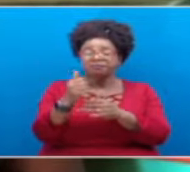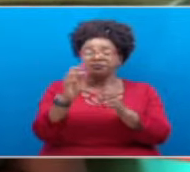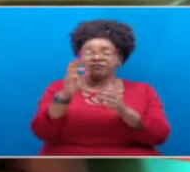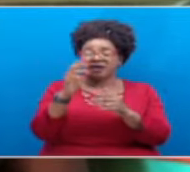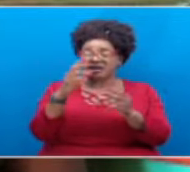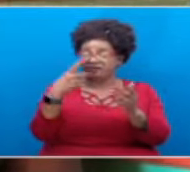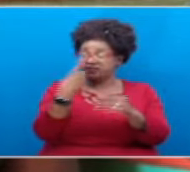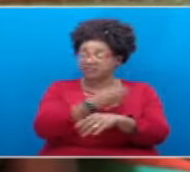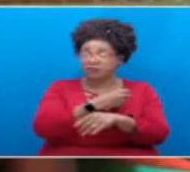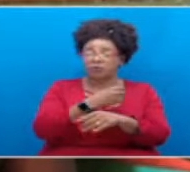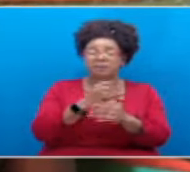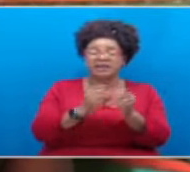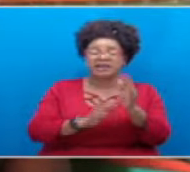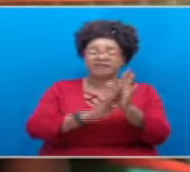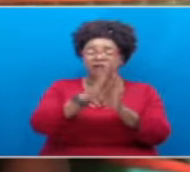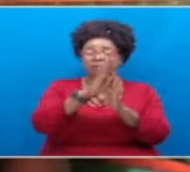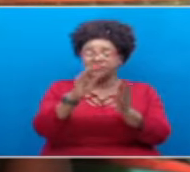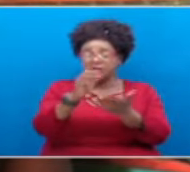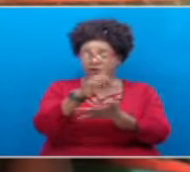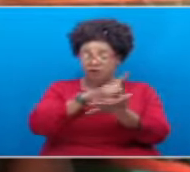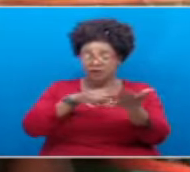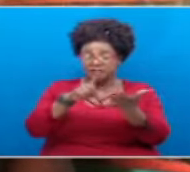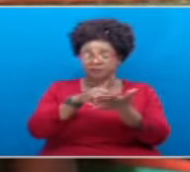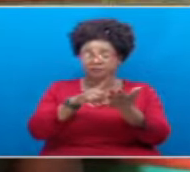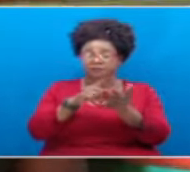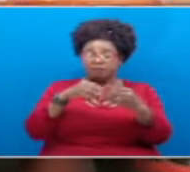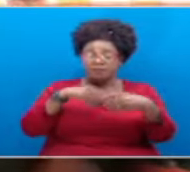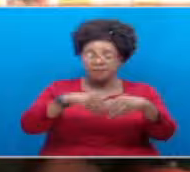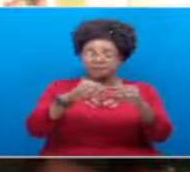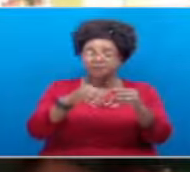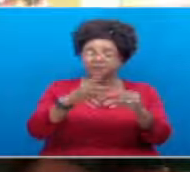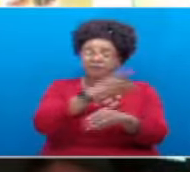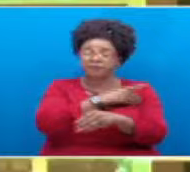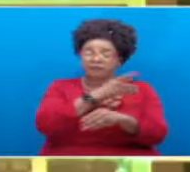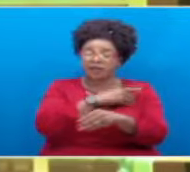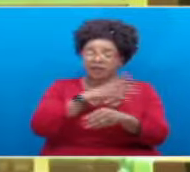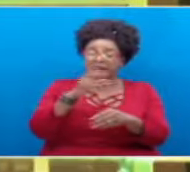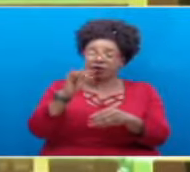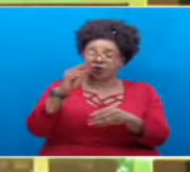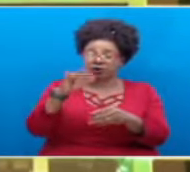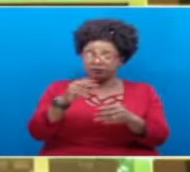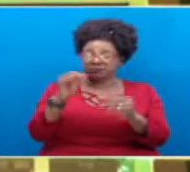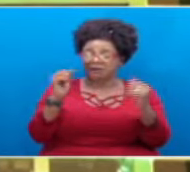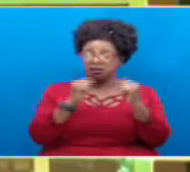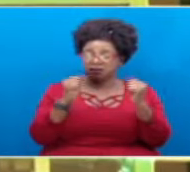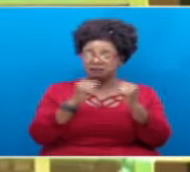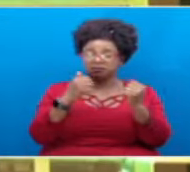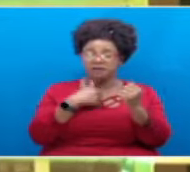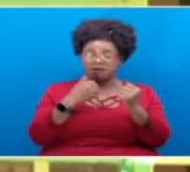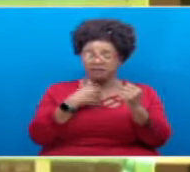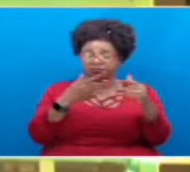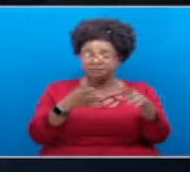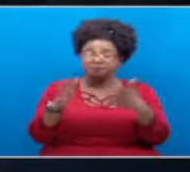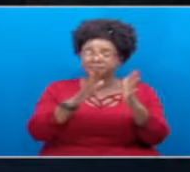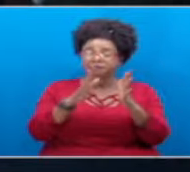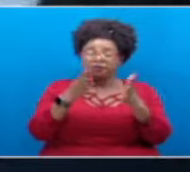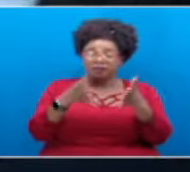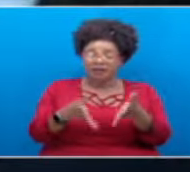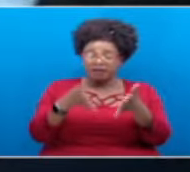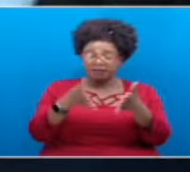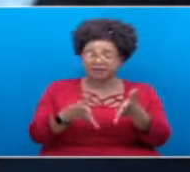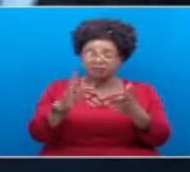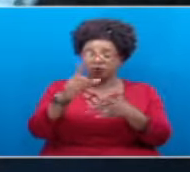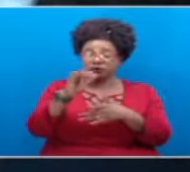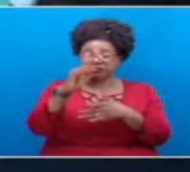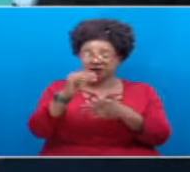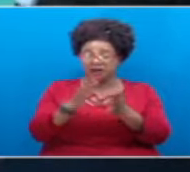developed concurrently. According to Dr. Kariuki, the malaria parasite has developed resistance to current treatment regimes, and the